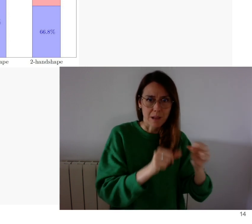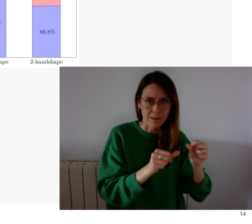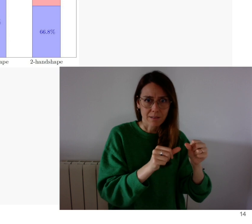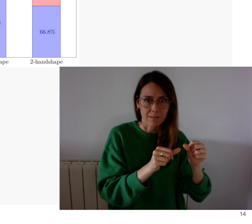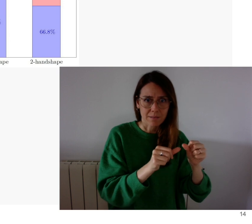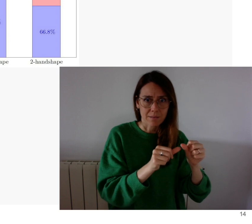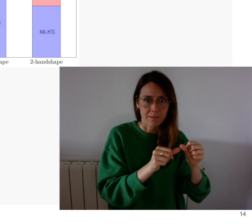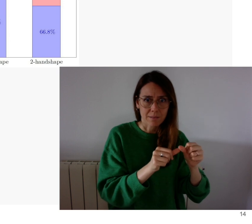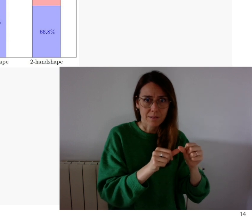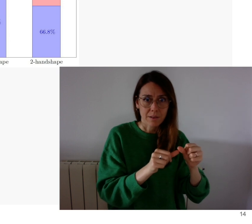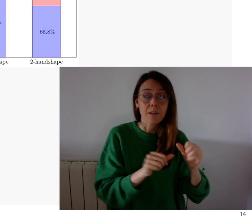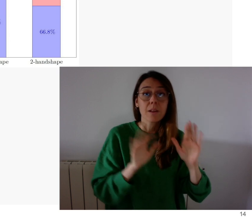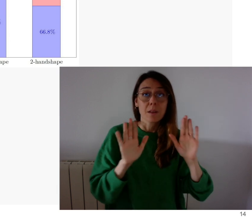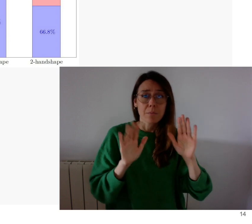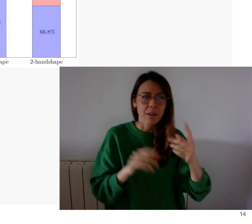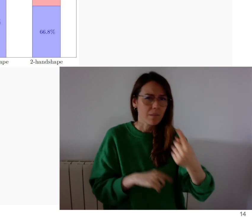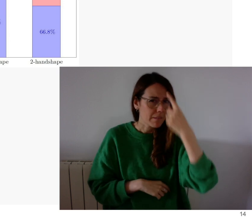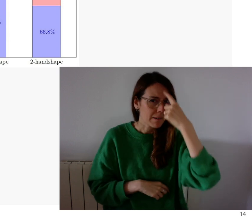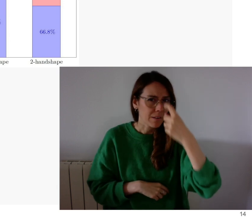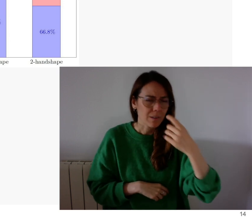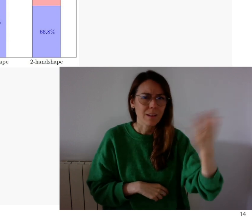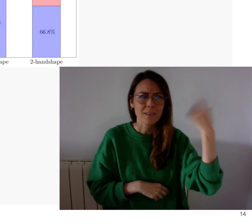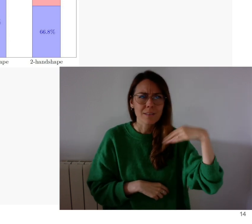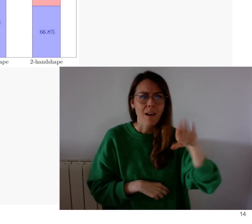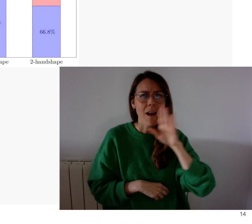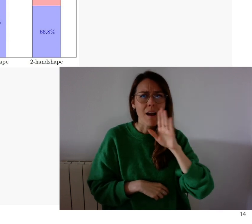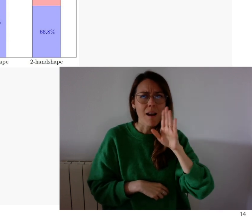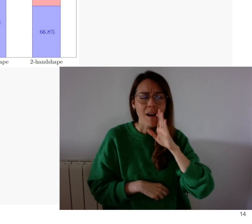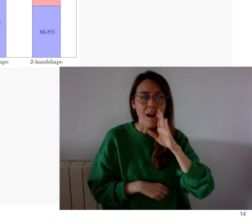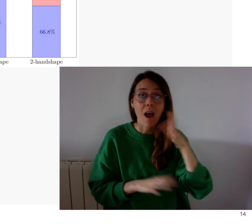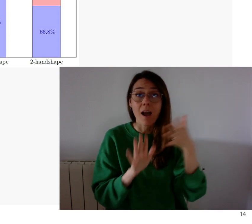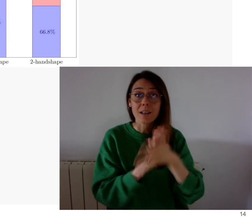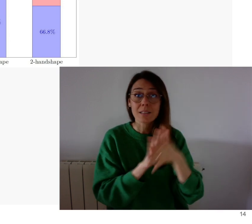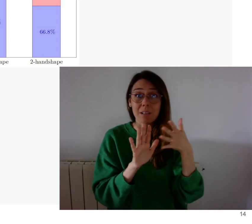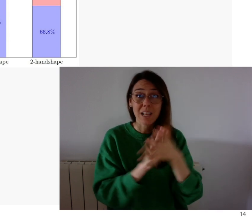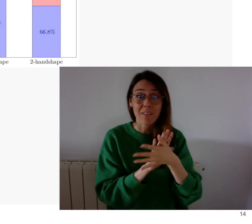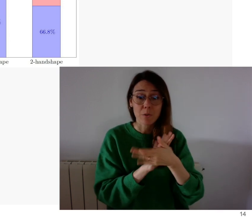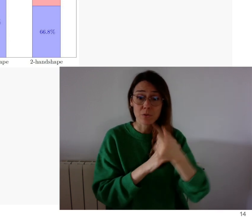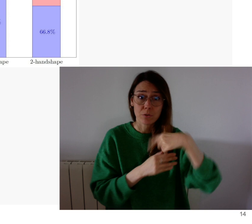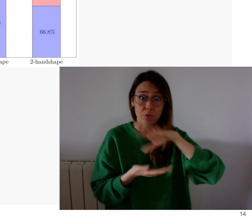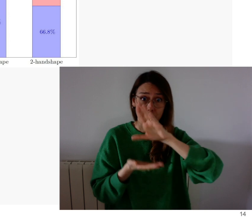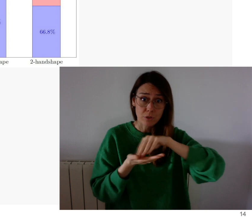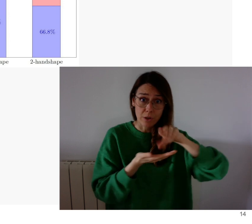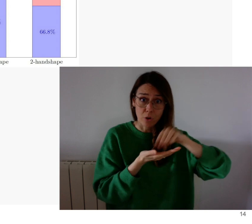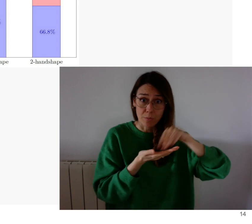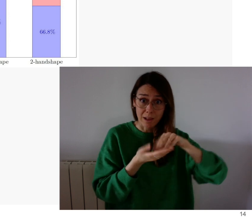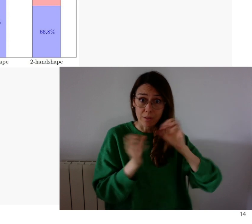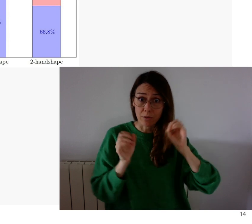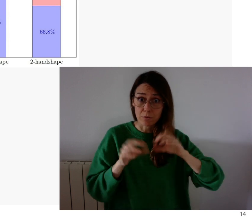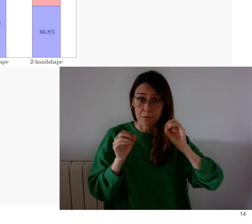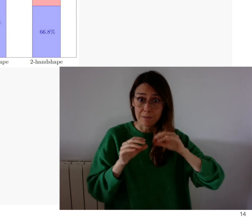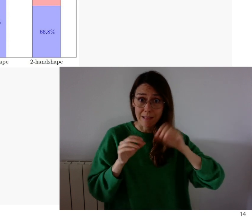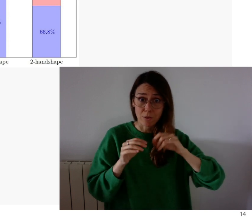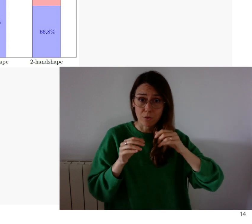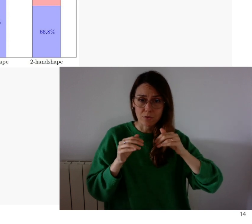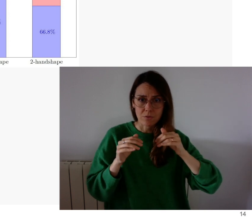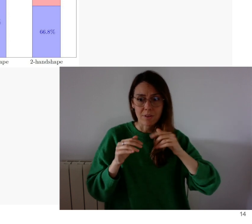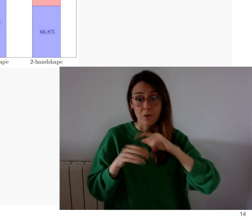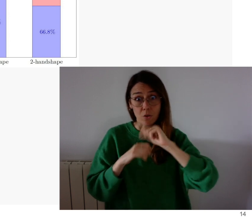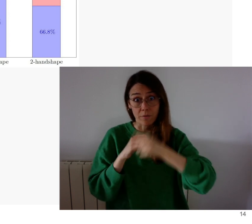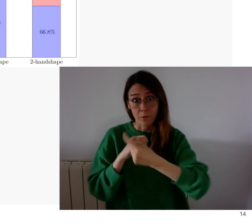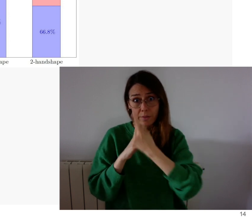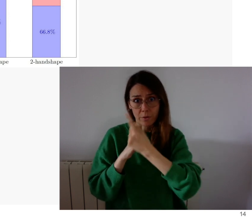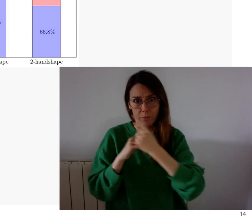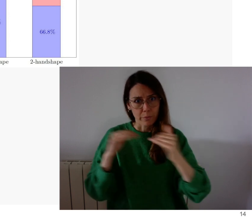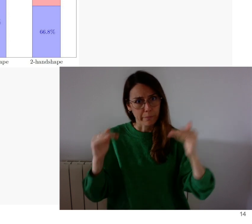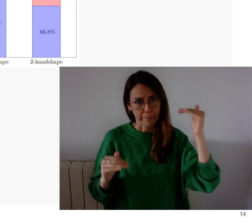to express both path and manner at the same time, as we can see marked in pink in